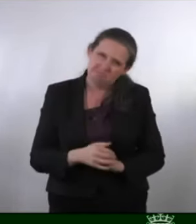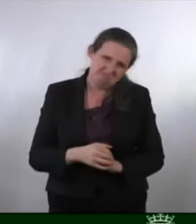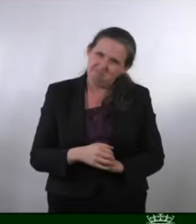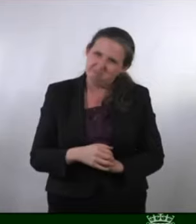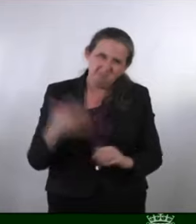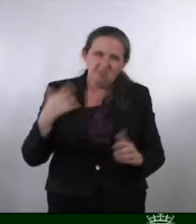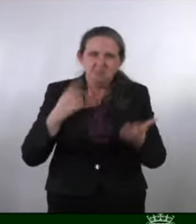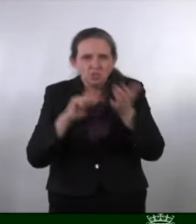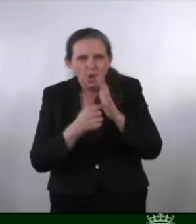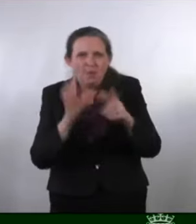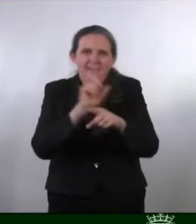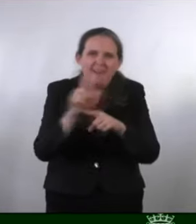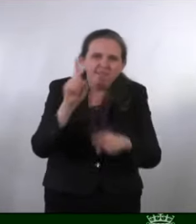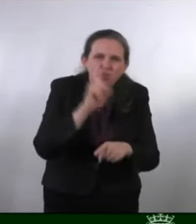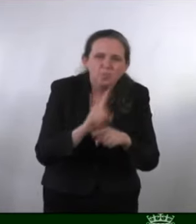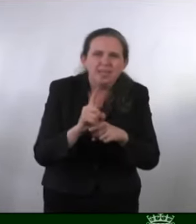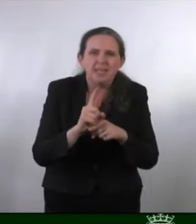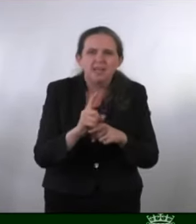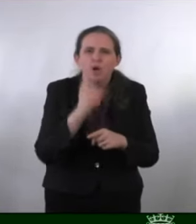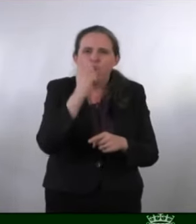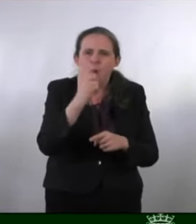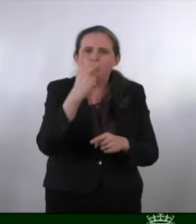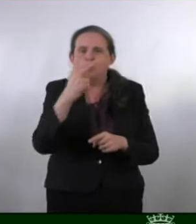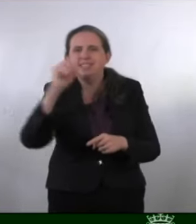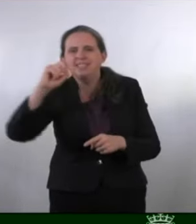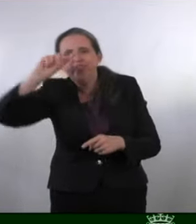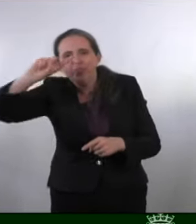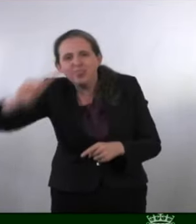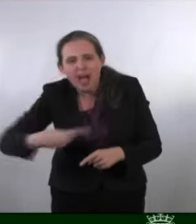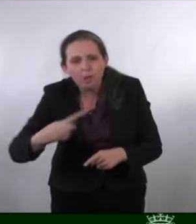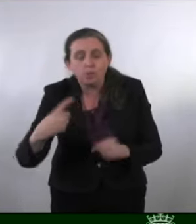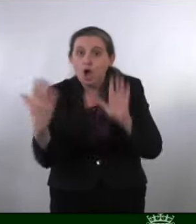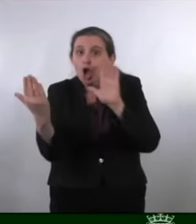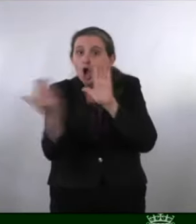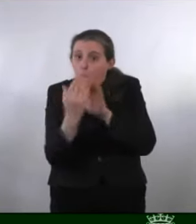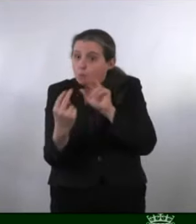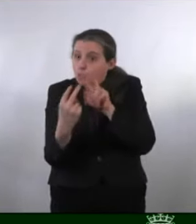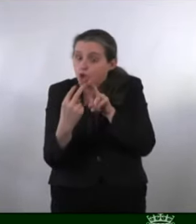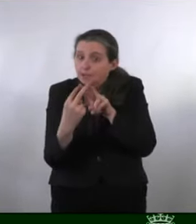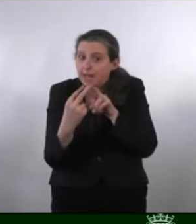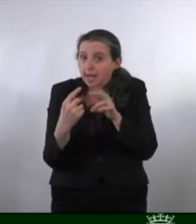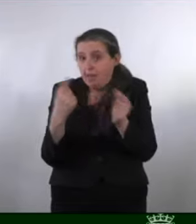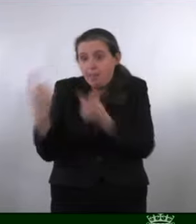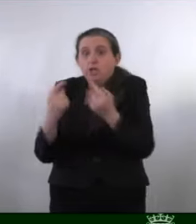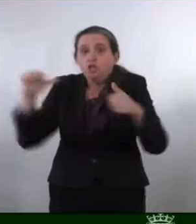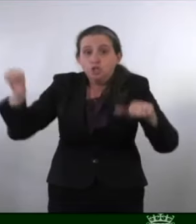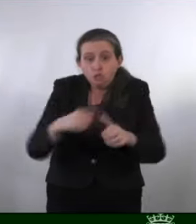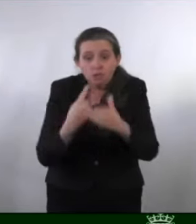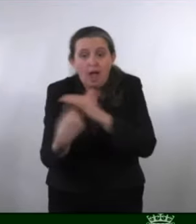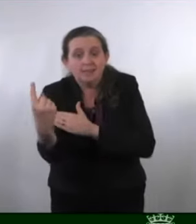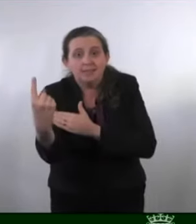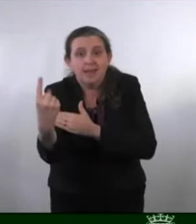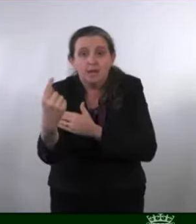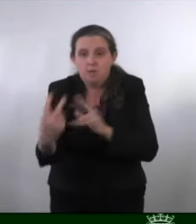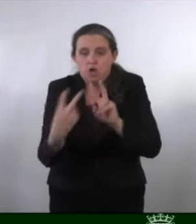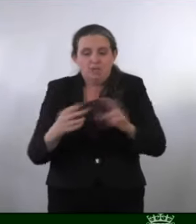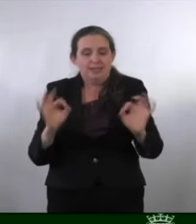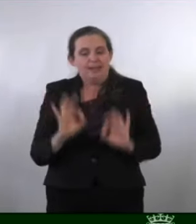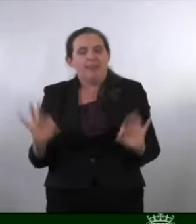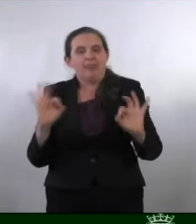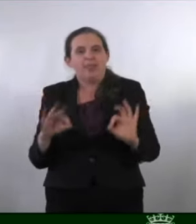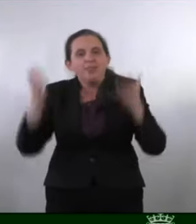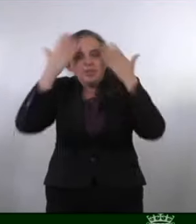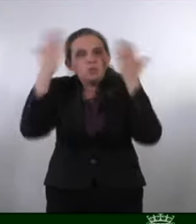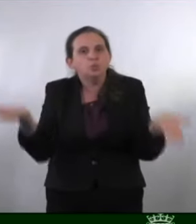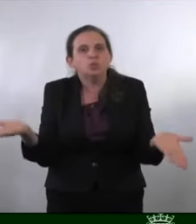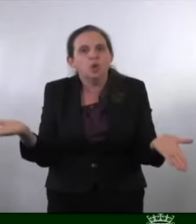about 120,000 close contacts, that's people who should be self-isolating, are not being traced by the system. The